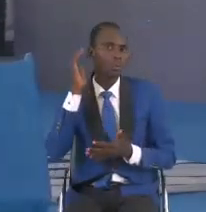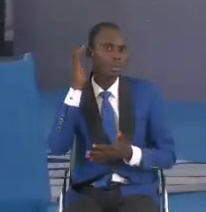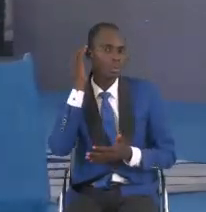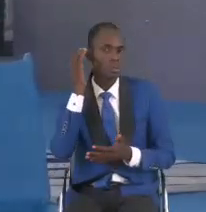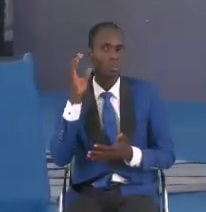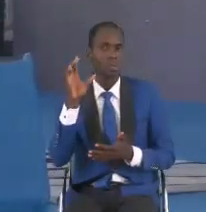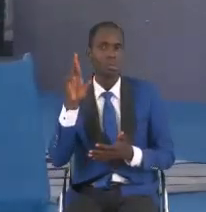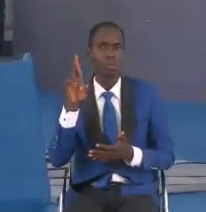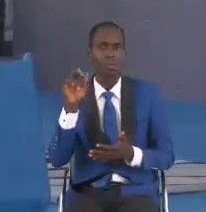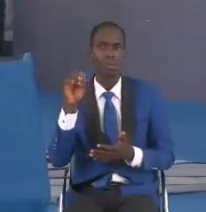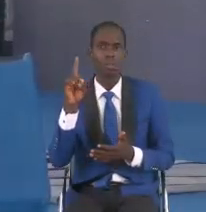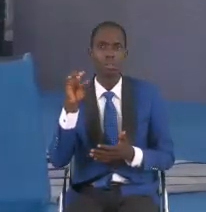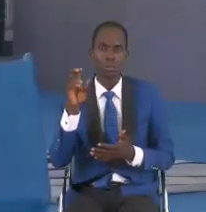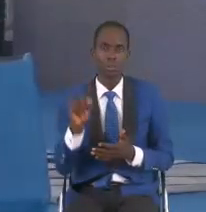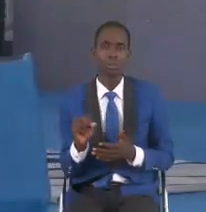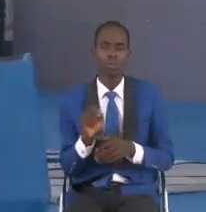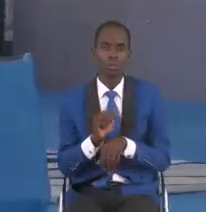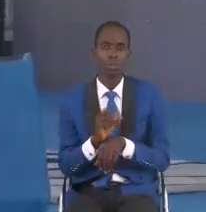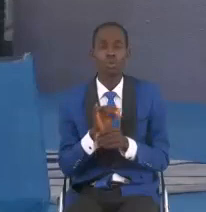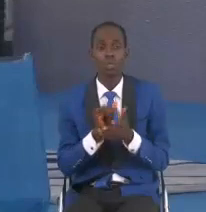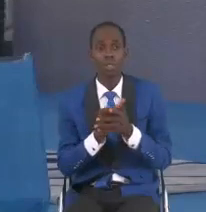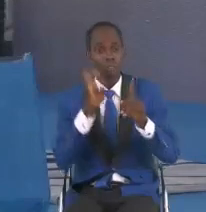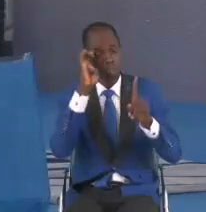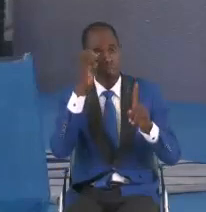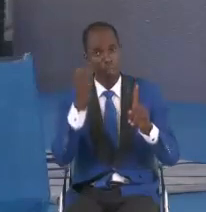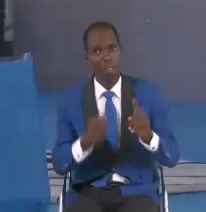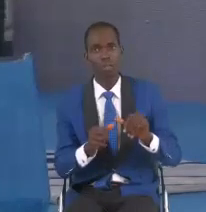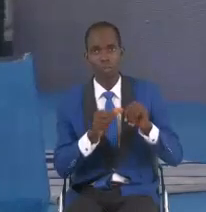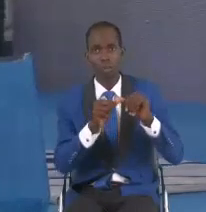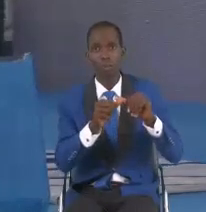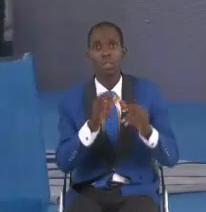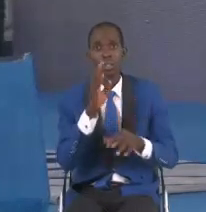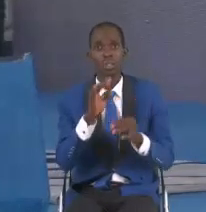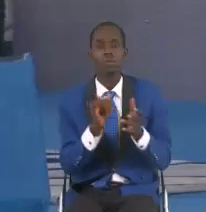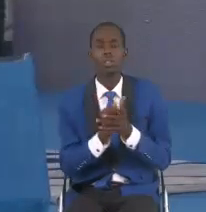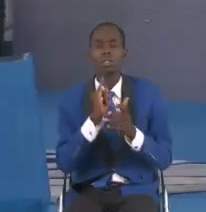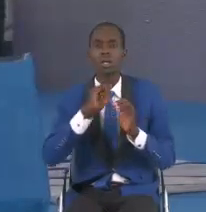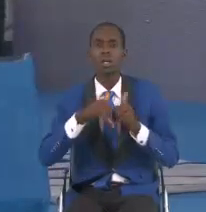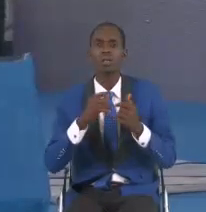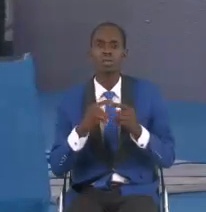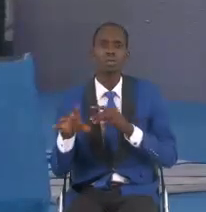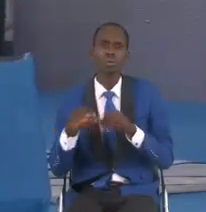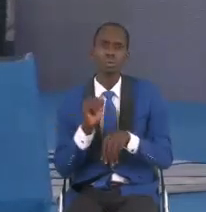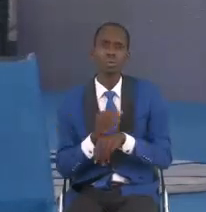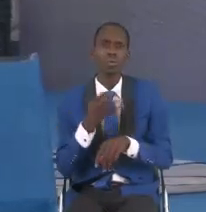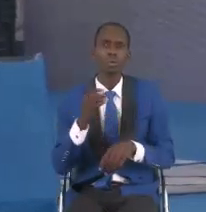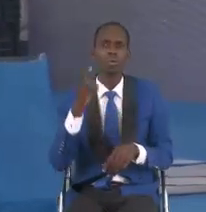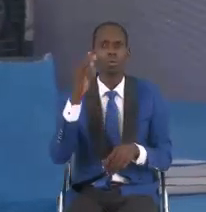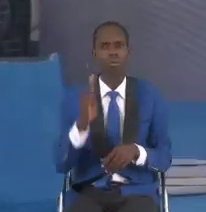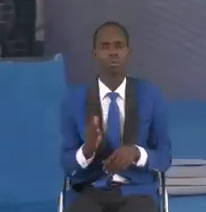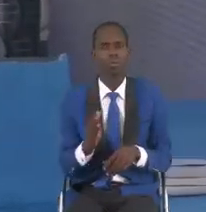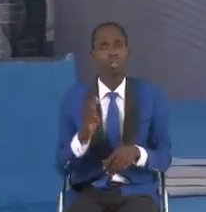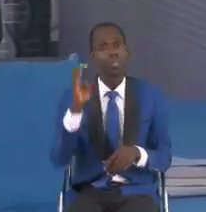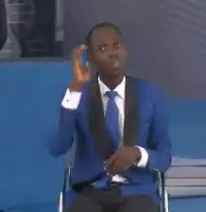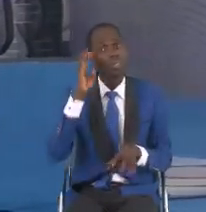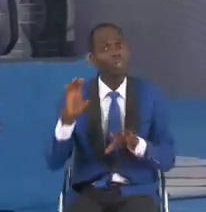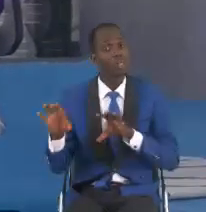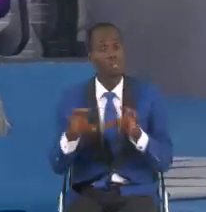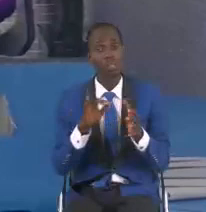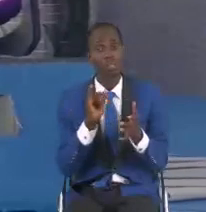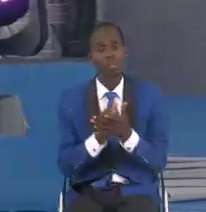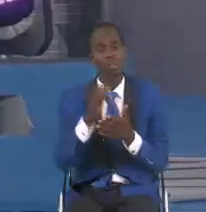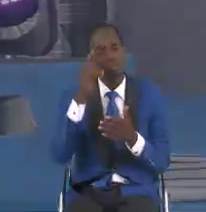he can continue. If that is how to do the work of God. He did that for a long